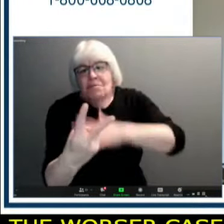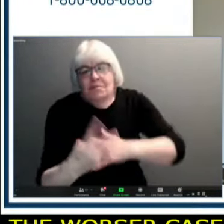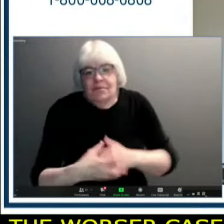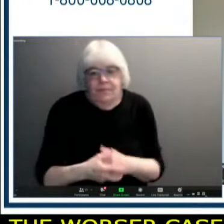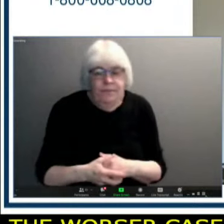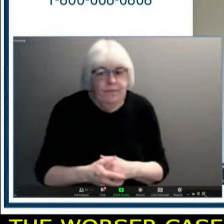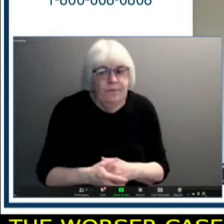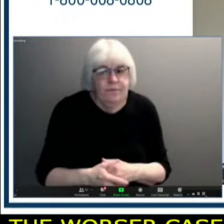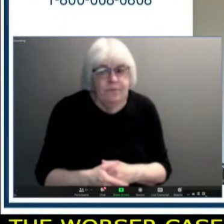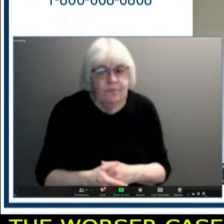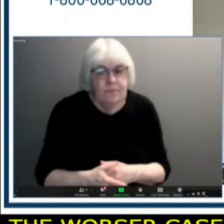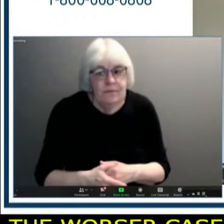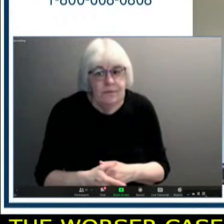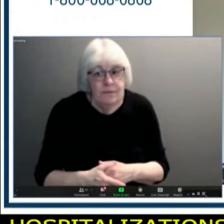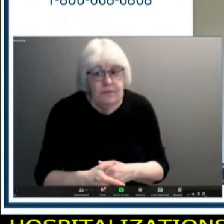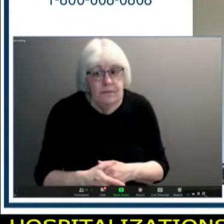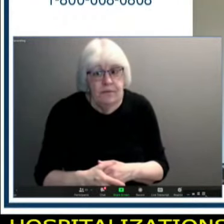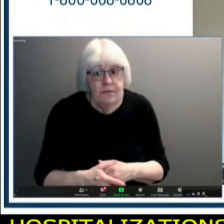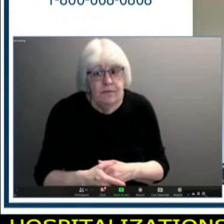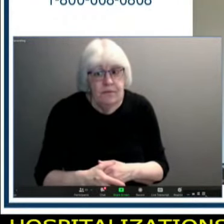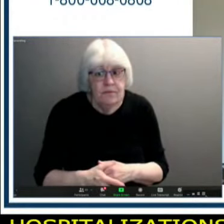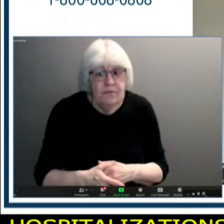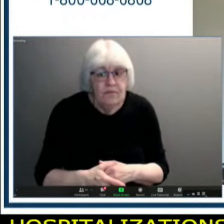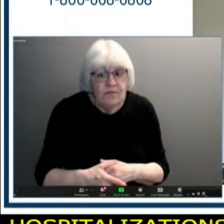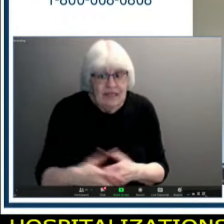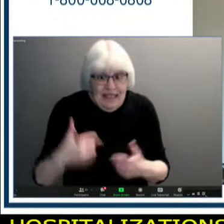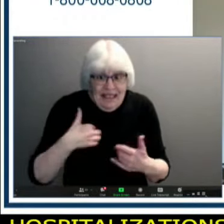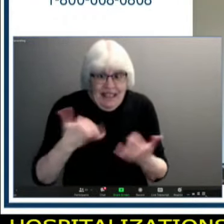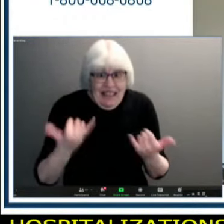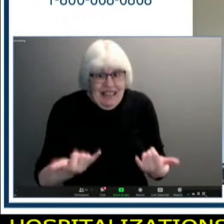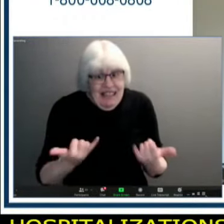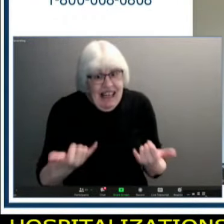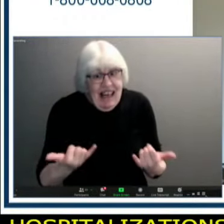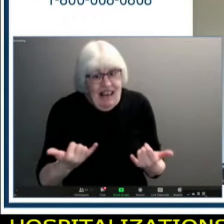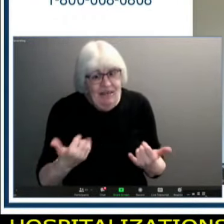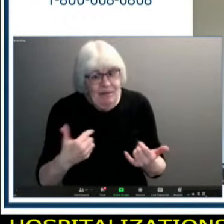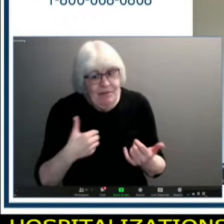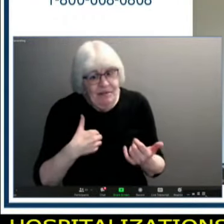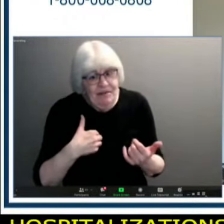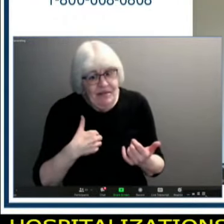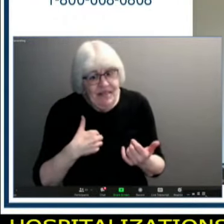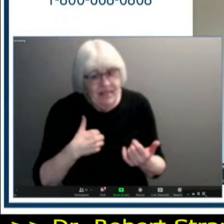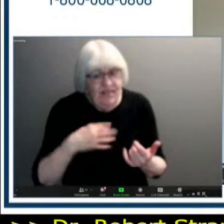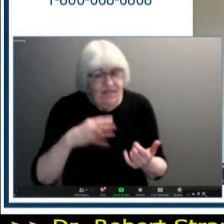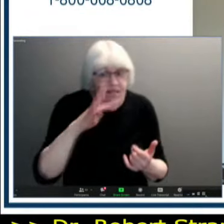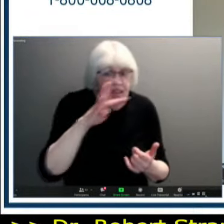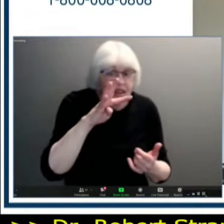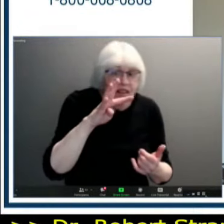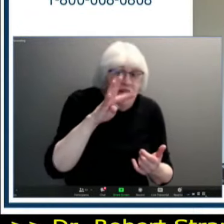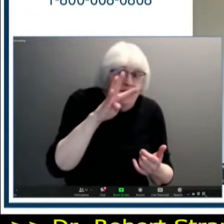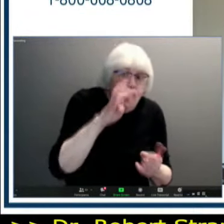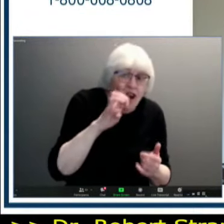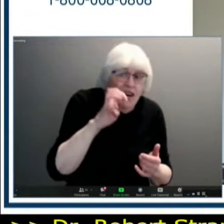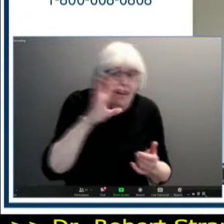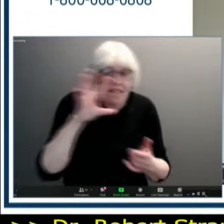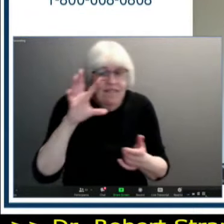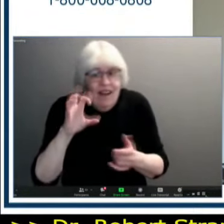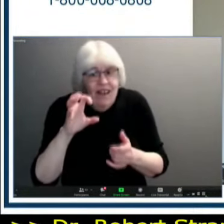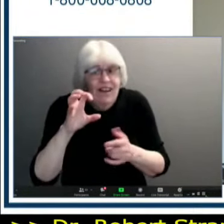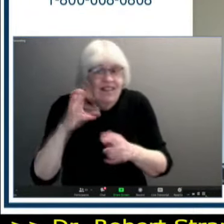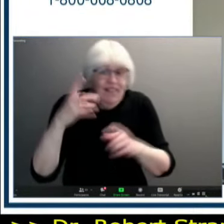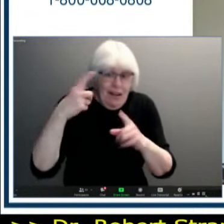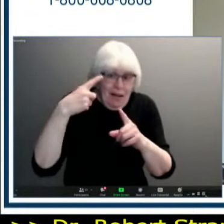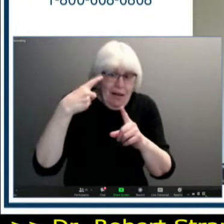our 400, maybe 450, 500 cases a day will be around for at least into next